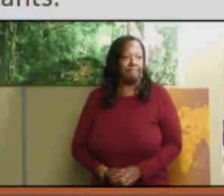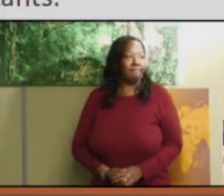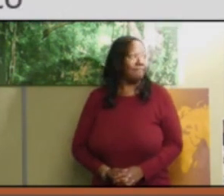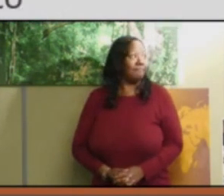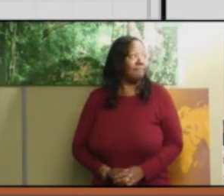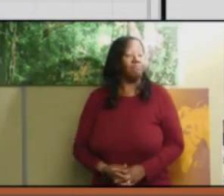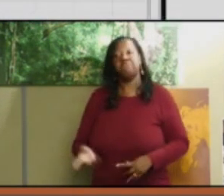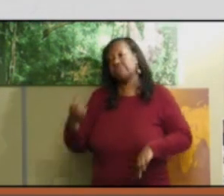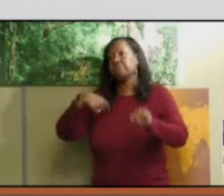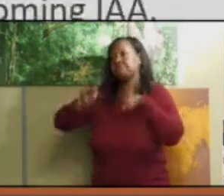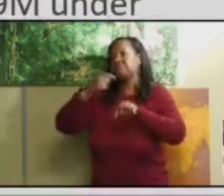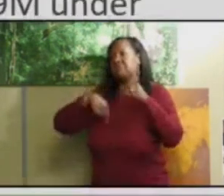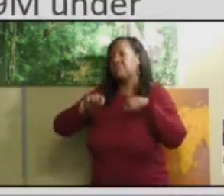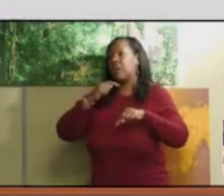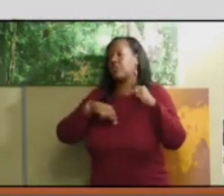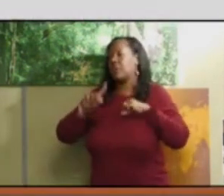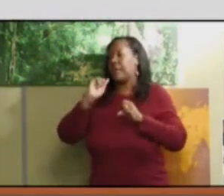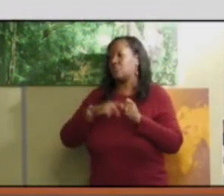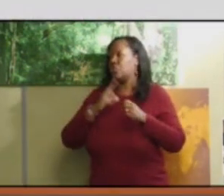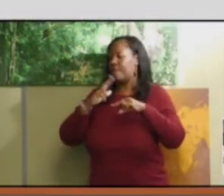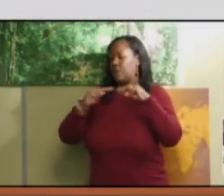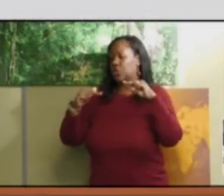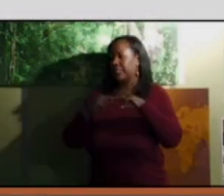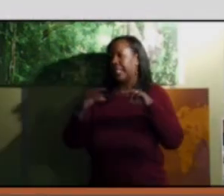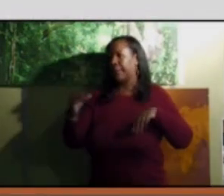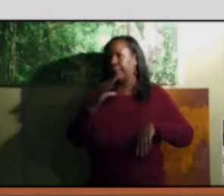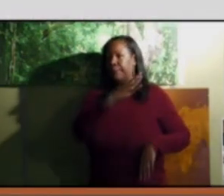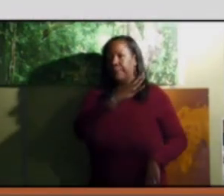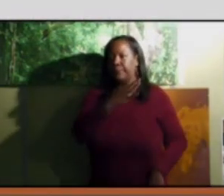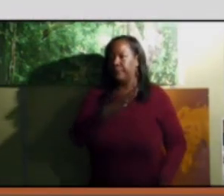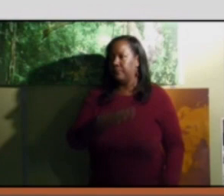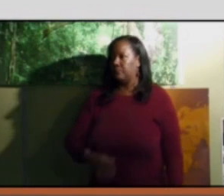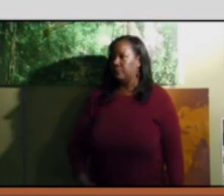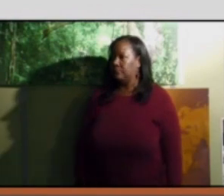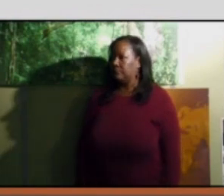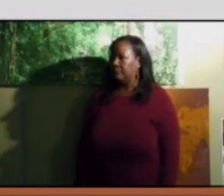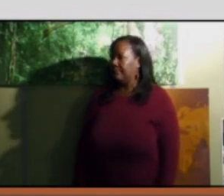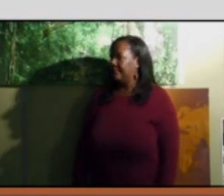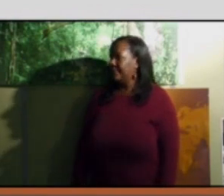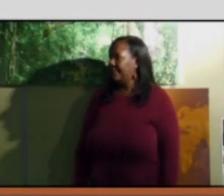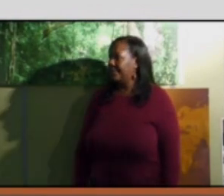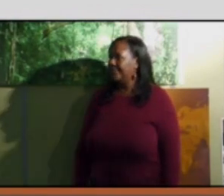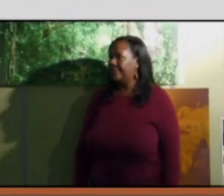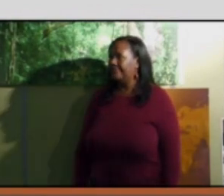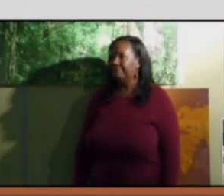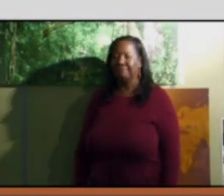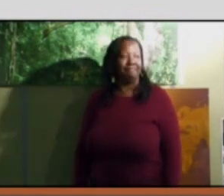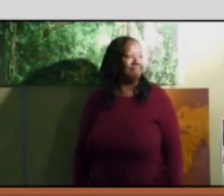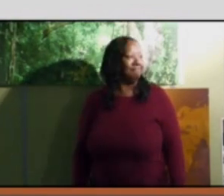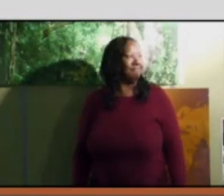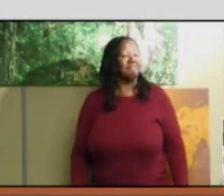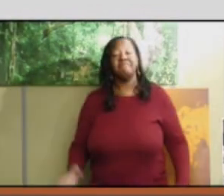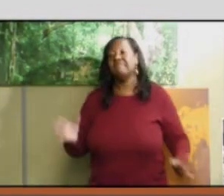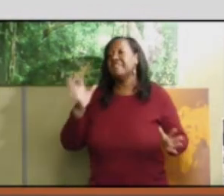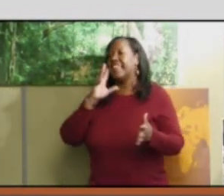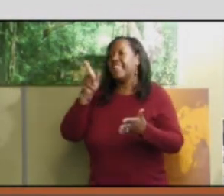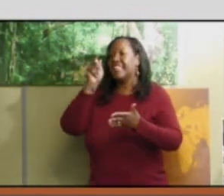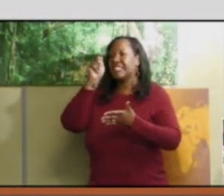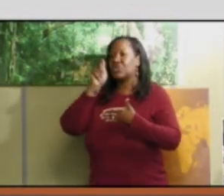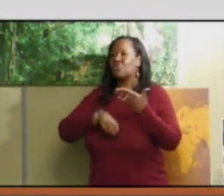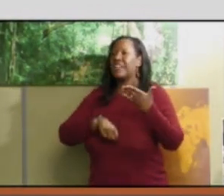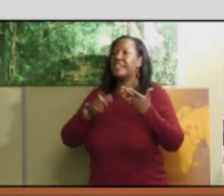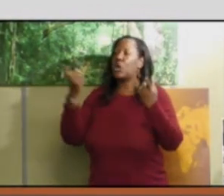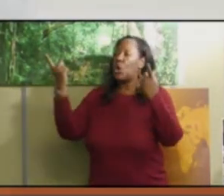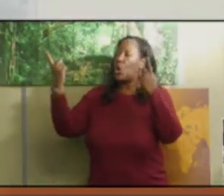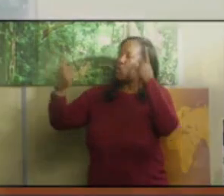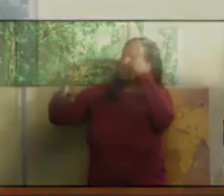I'll go back to you and to the beginning here. So it's a written agreement between two federal agencies